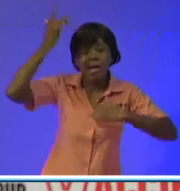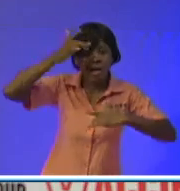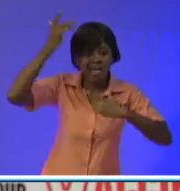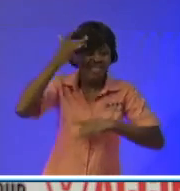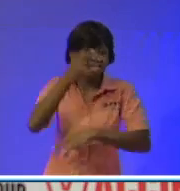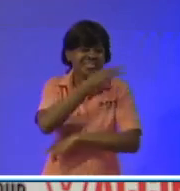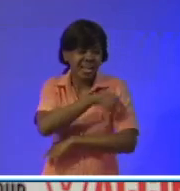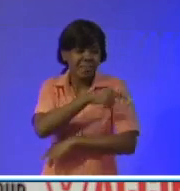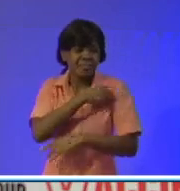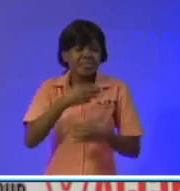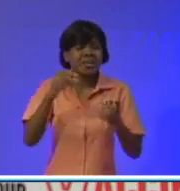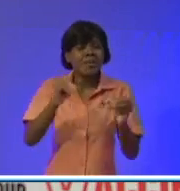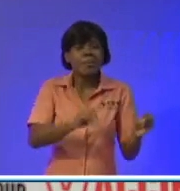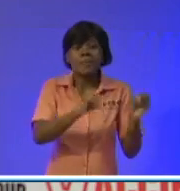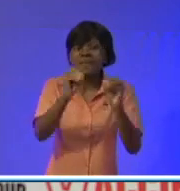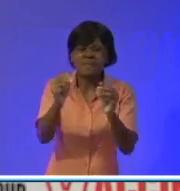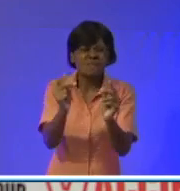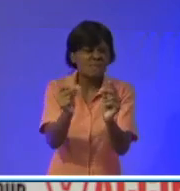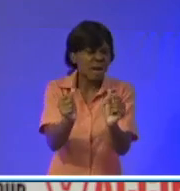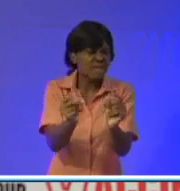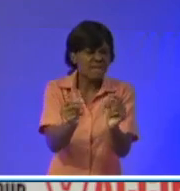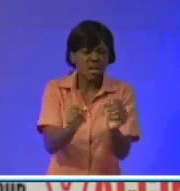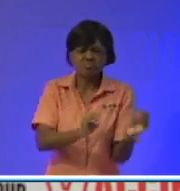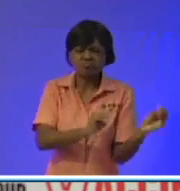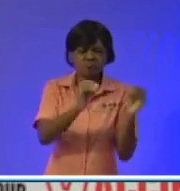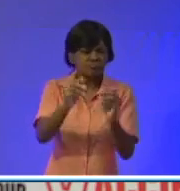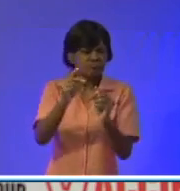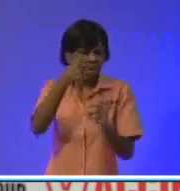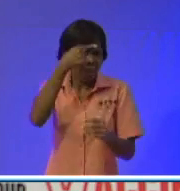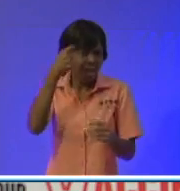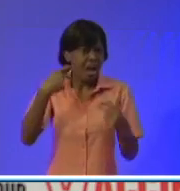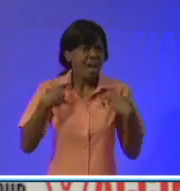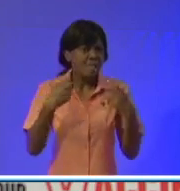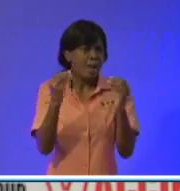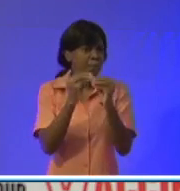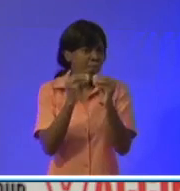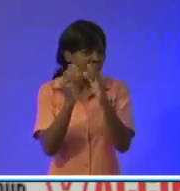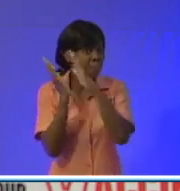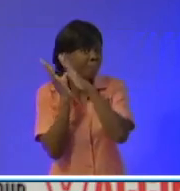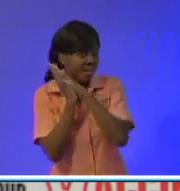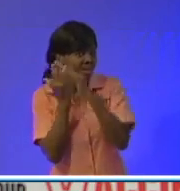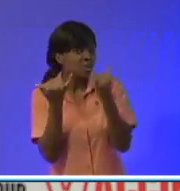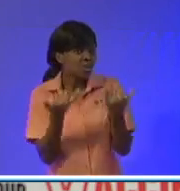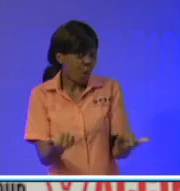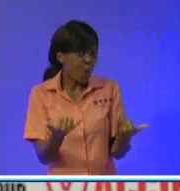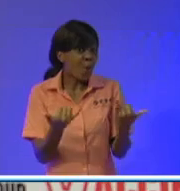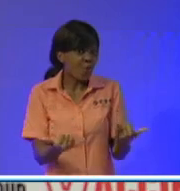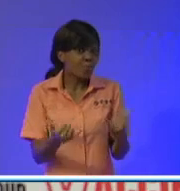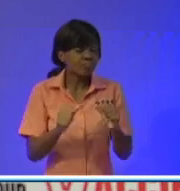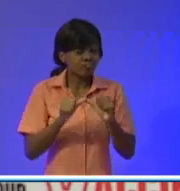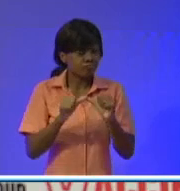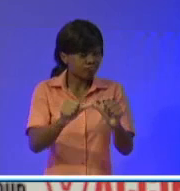ward level care, especially if people have to be stepped down from an HCU or an IDU towards.